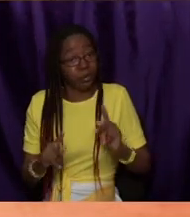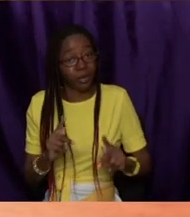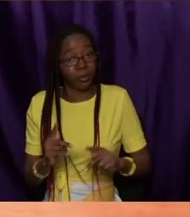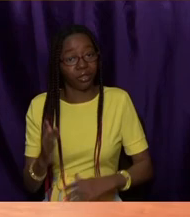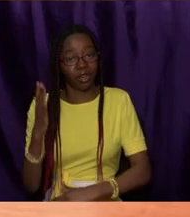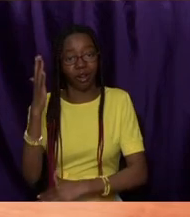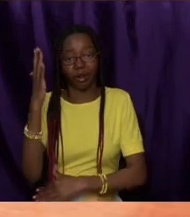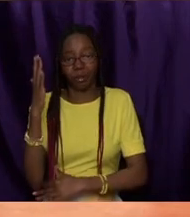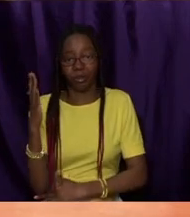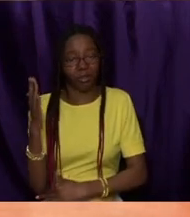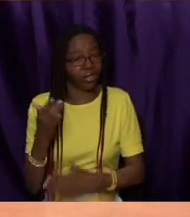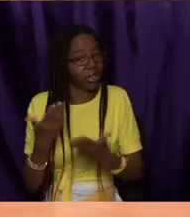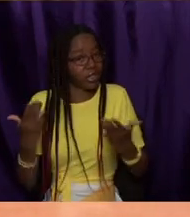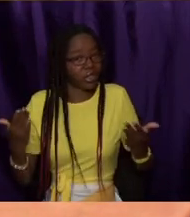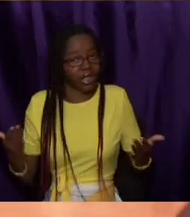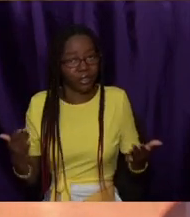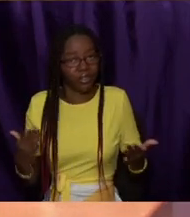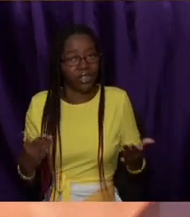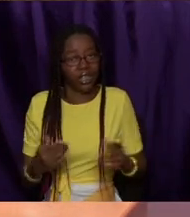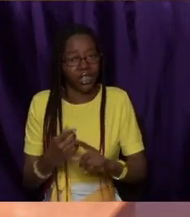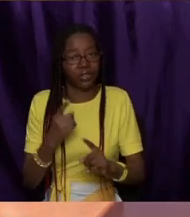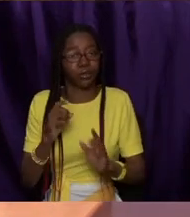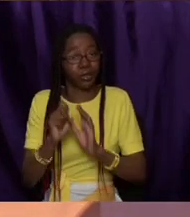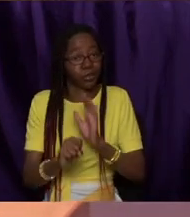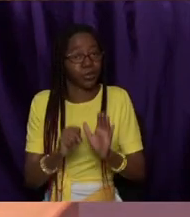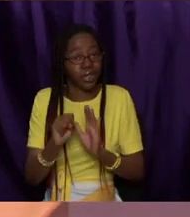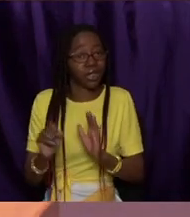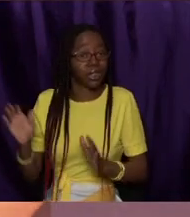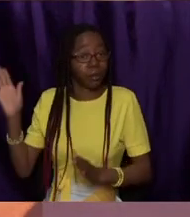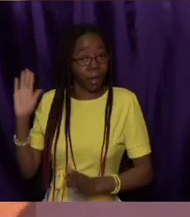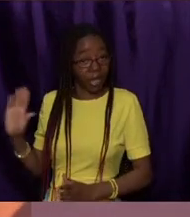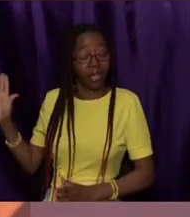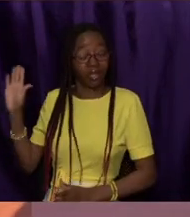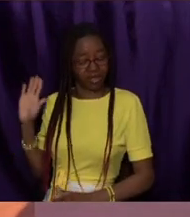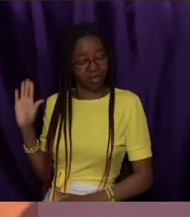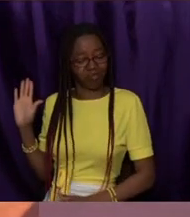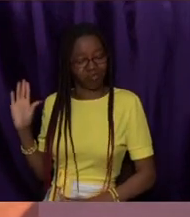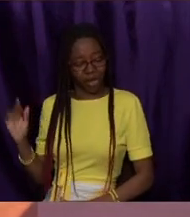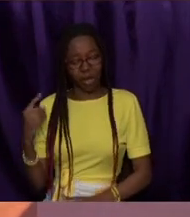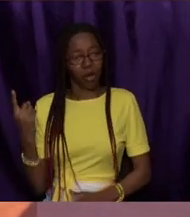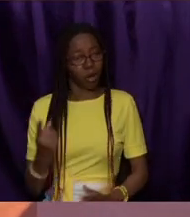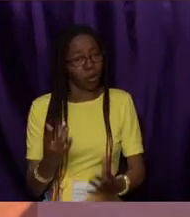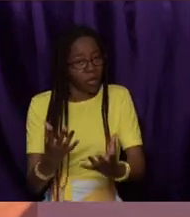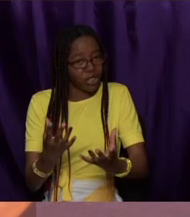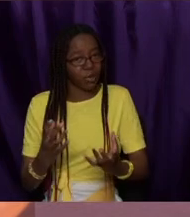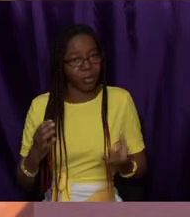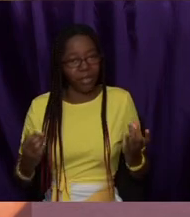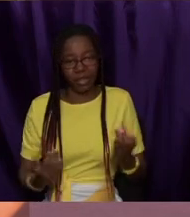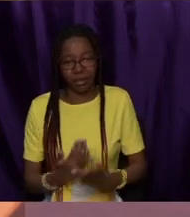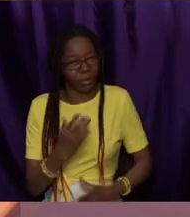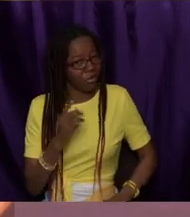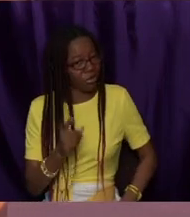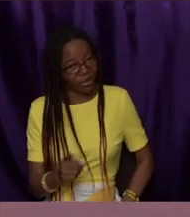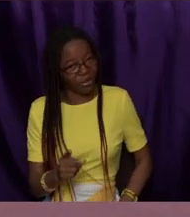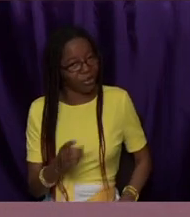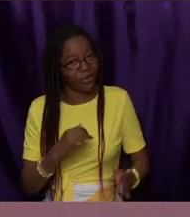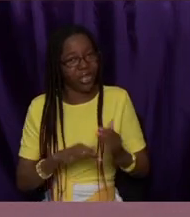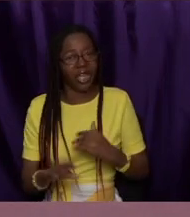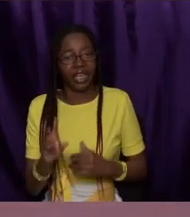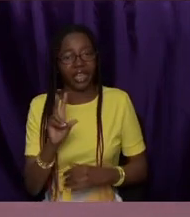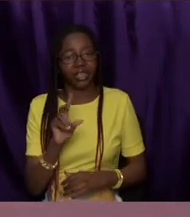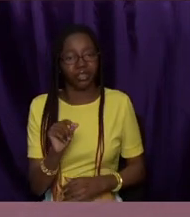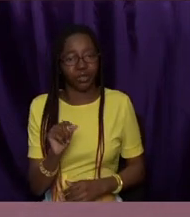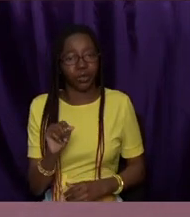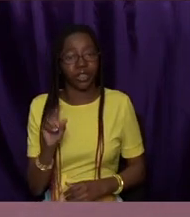mourning stuff that is from your season past, and you always want to be a new you in